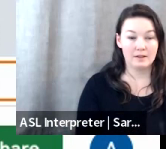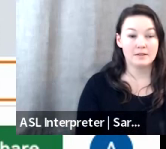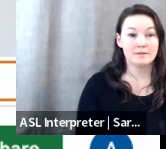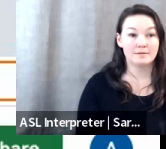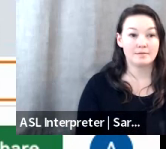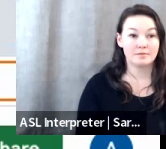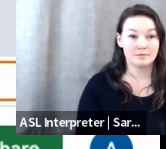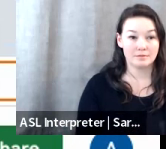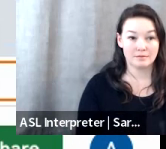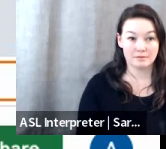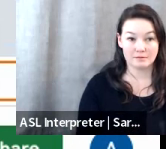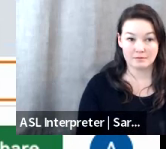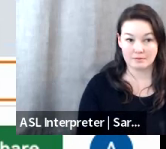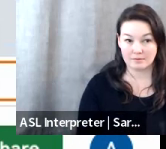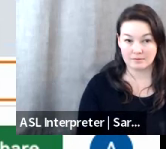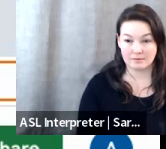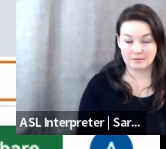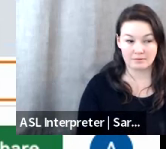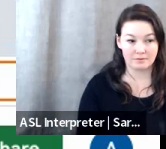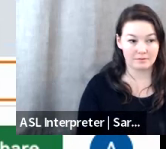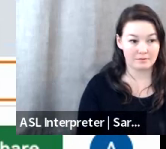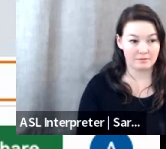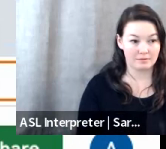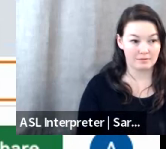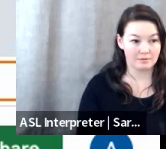montañas en cuanto a infraestructura de telecom